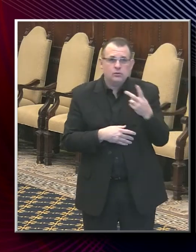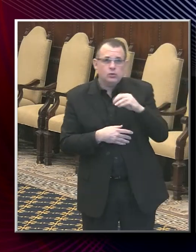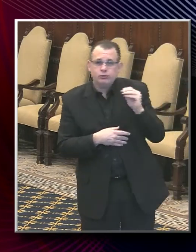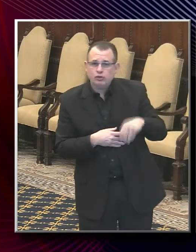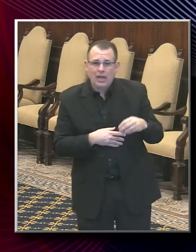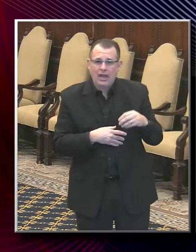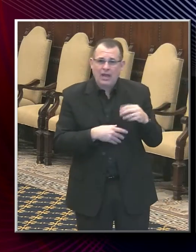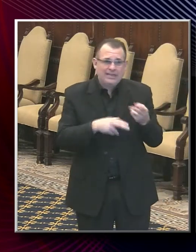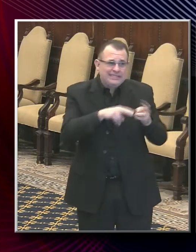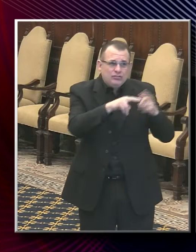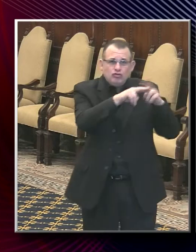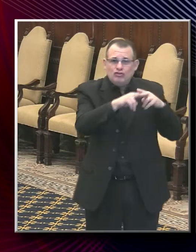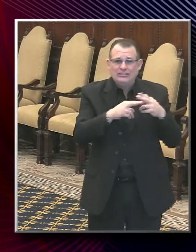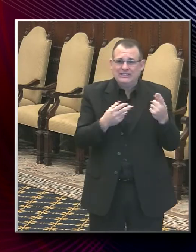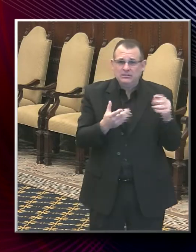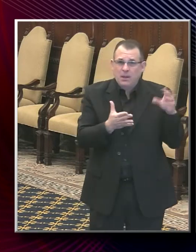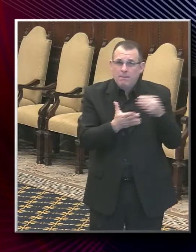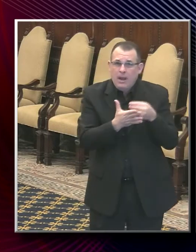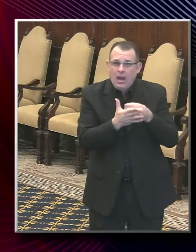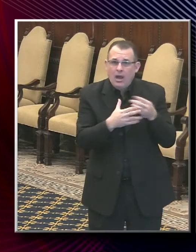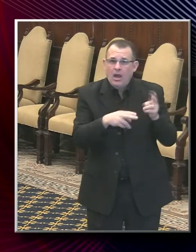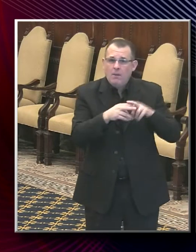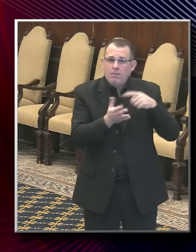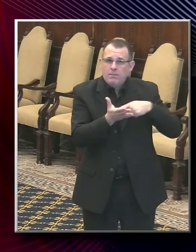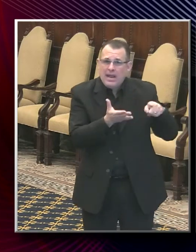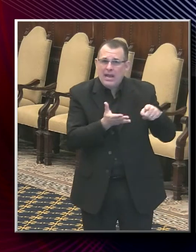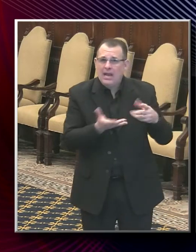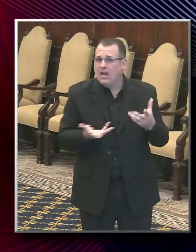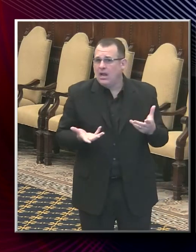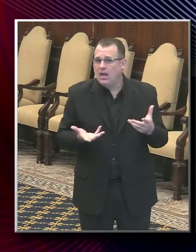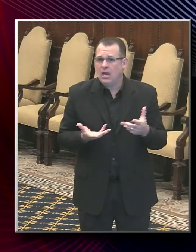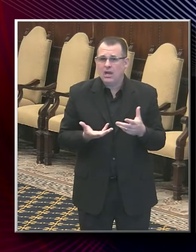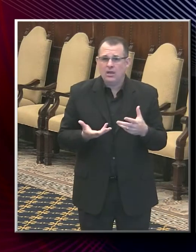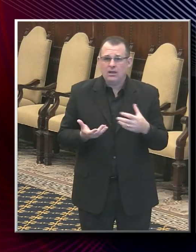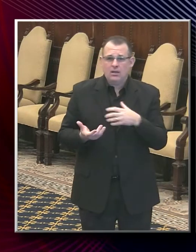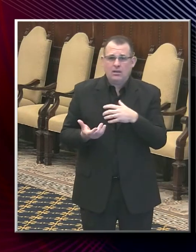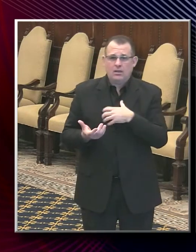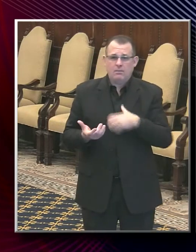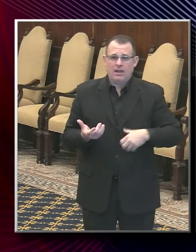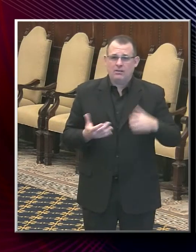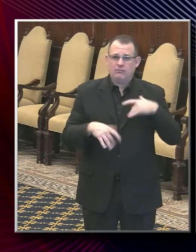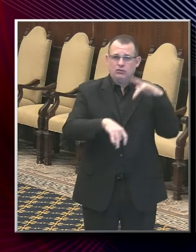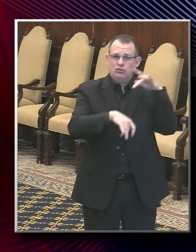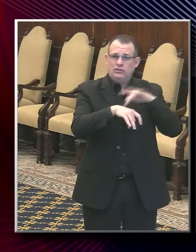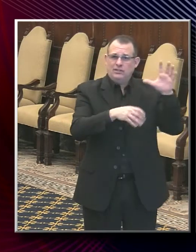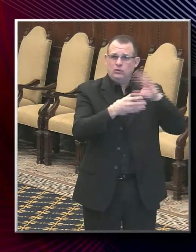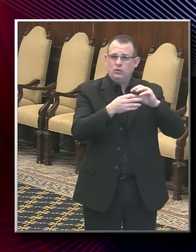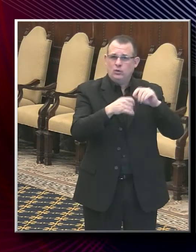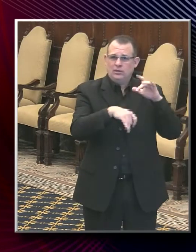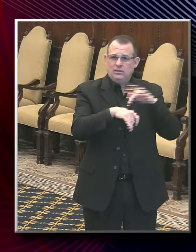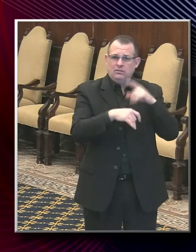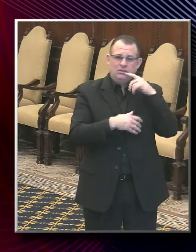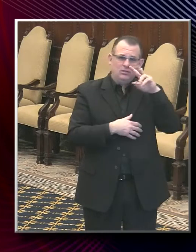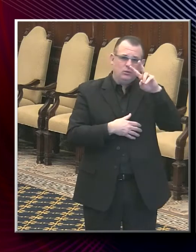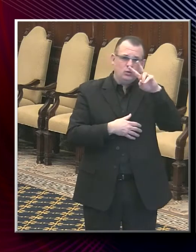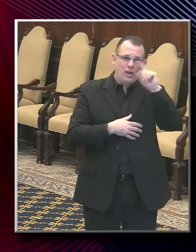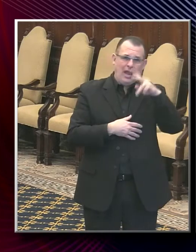deal? Yeah, I think the mayor touched on that in his remarks. It's a 2.5%